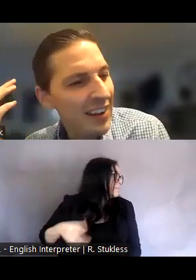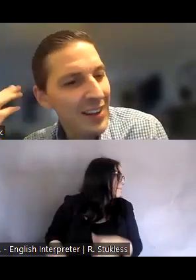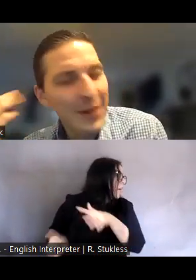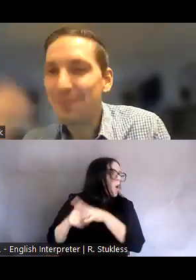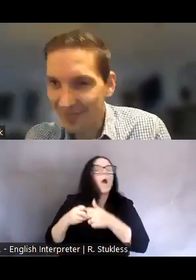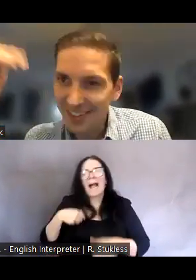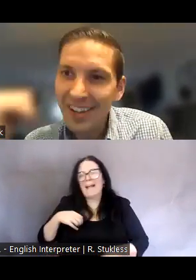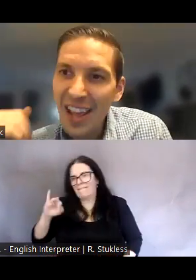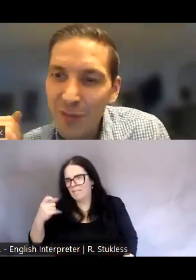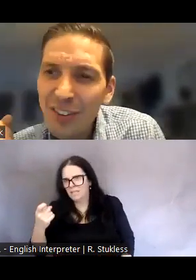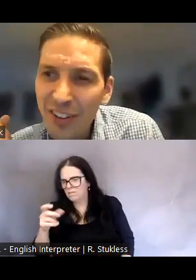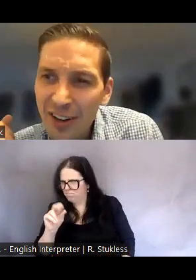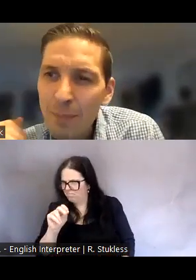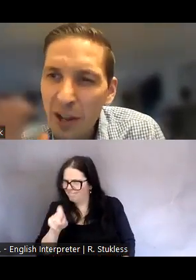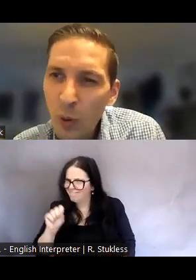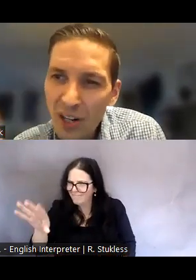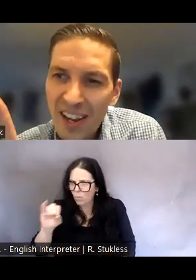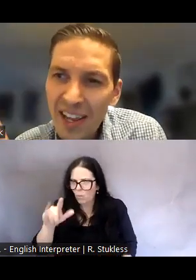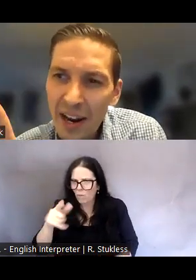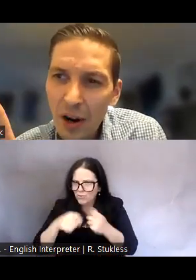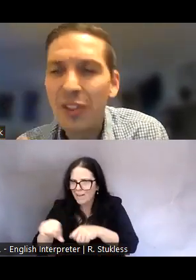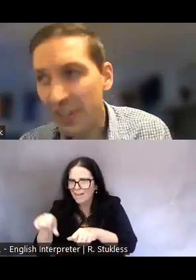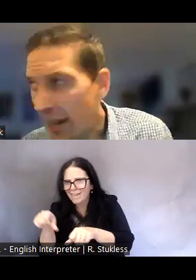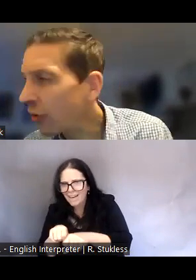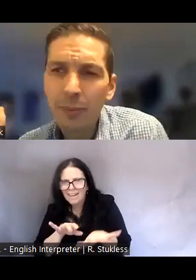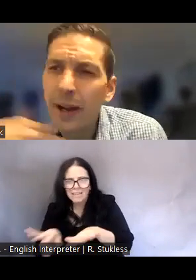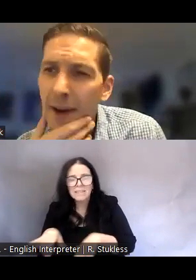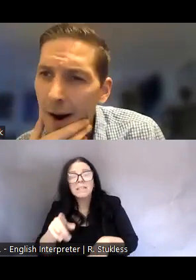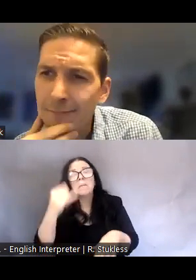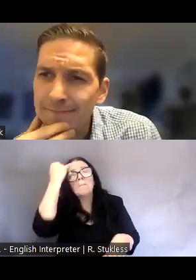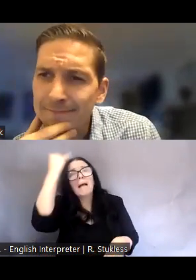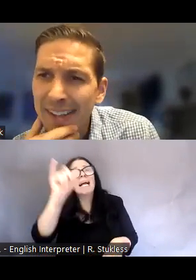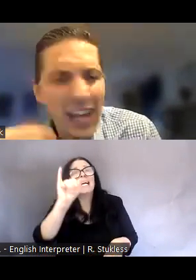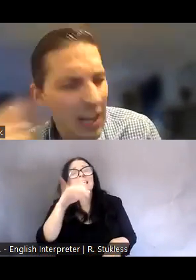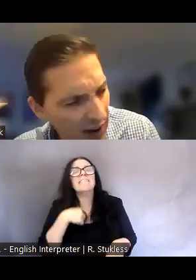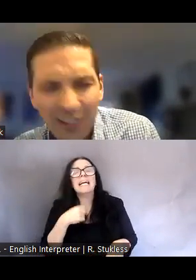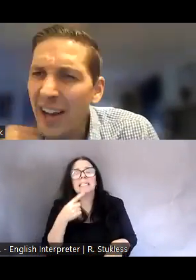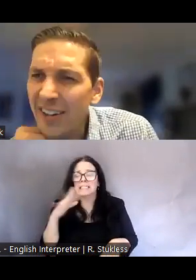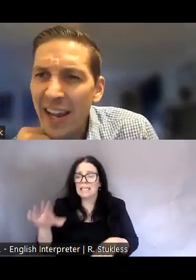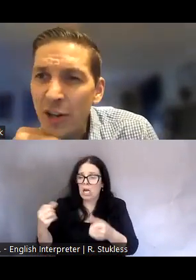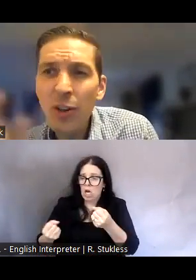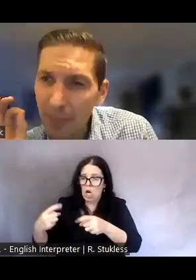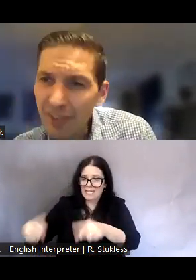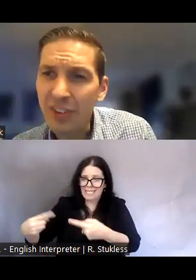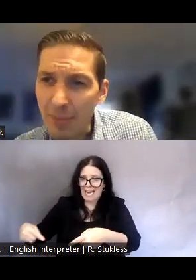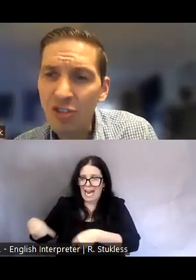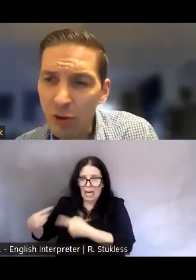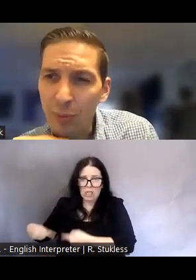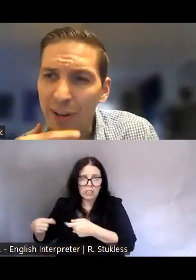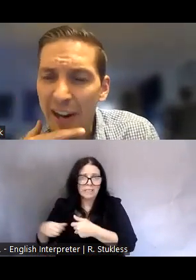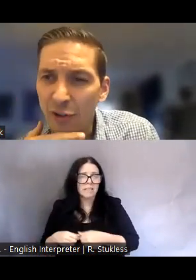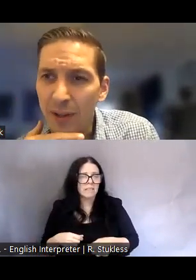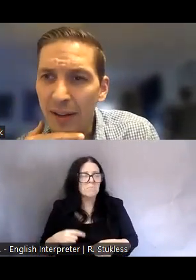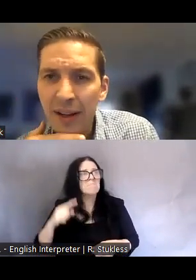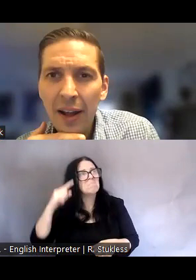If I decided the best way to take care of the tires of my car, if I decided, hey, you know, the best time to change